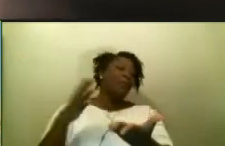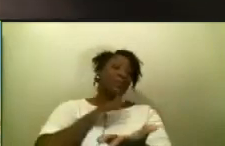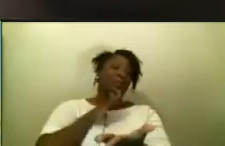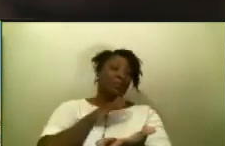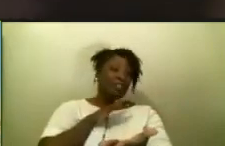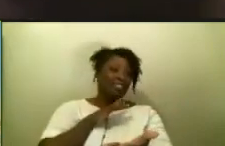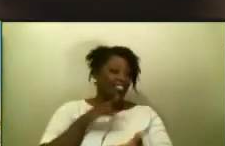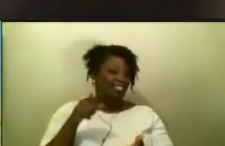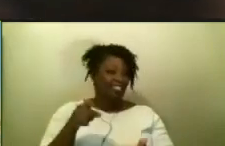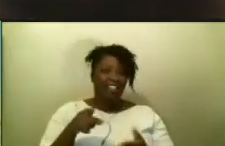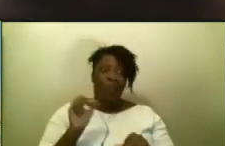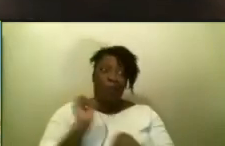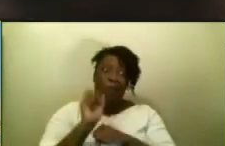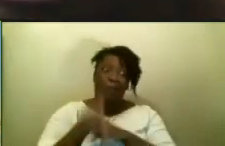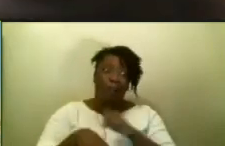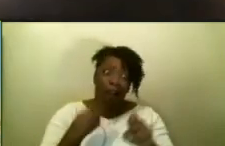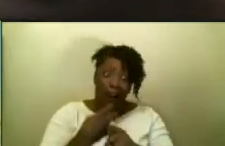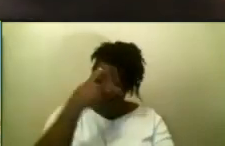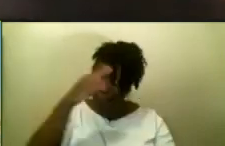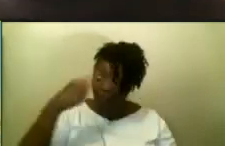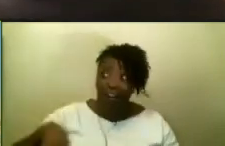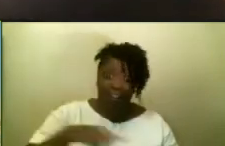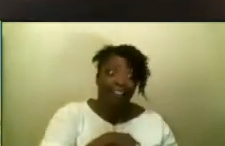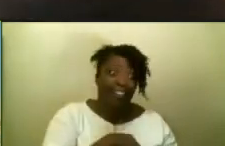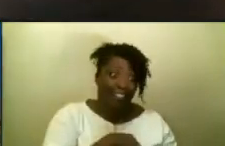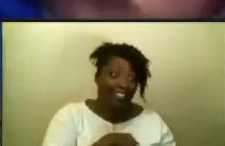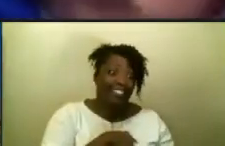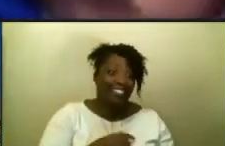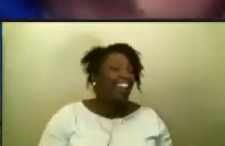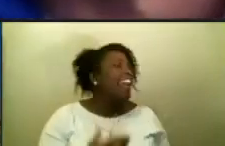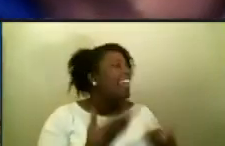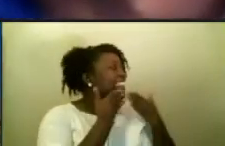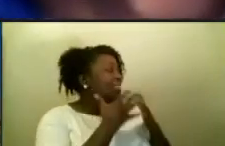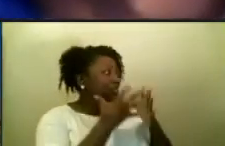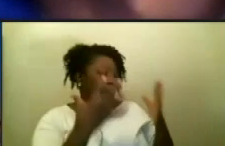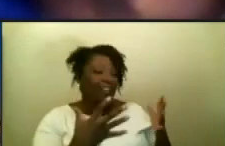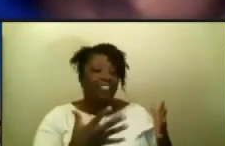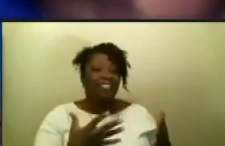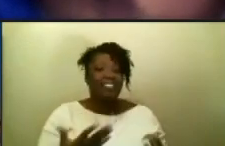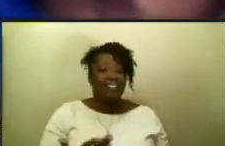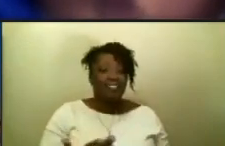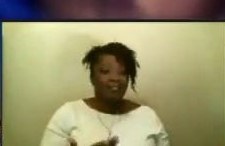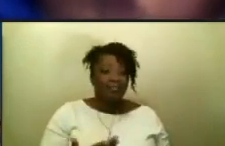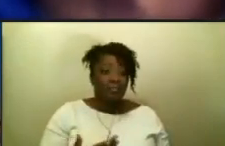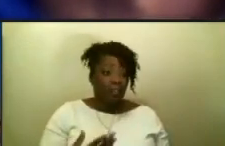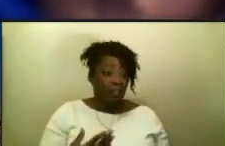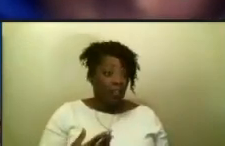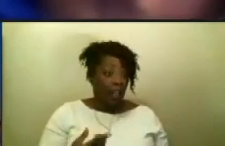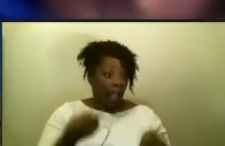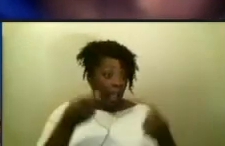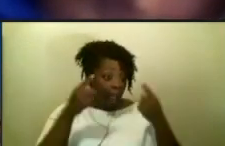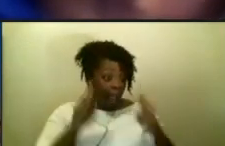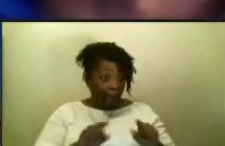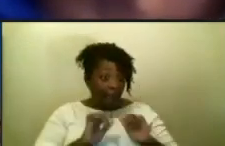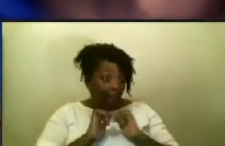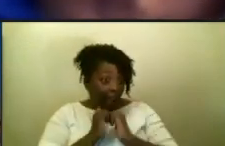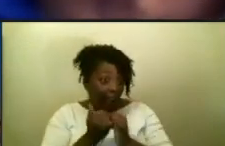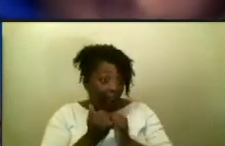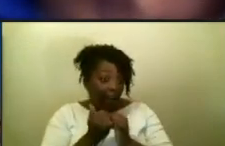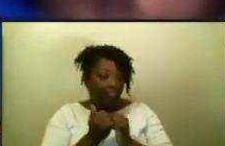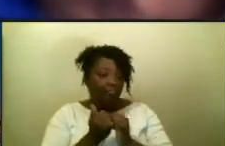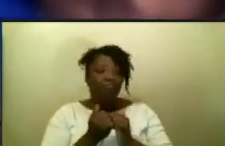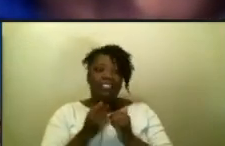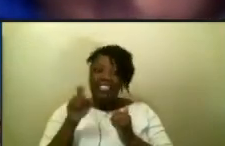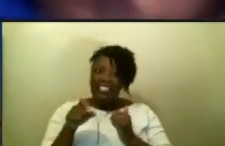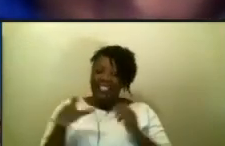because he's very working hard for us today. So we thank you, Sadie. But let me say this. It doesn't happen without,